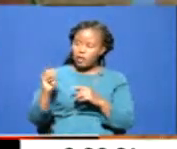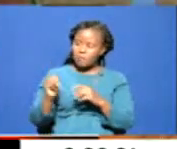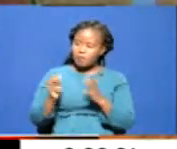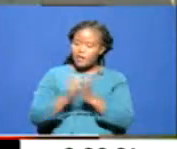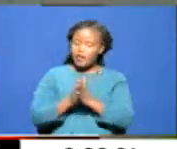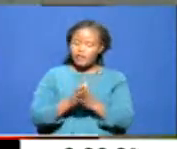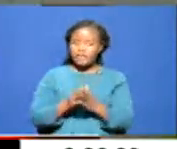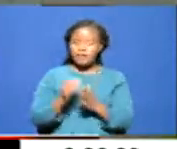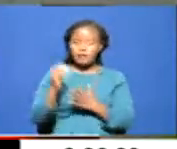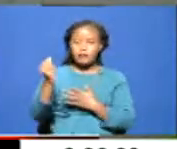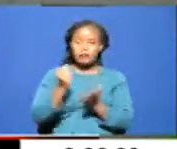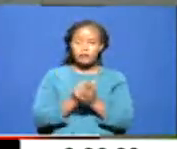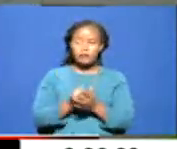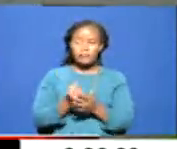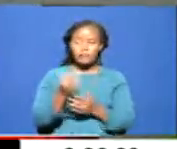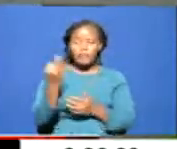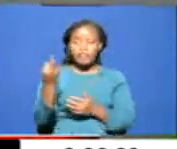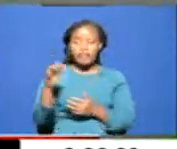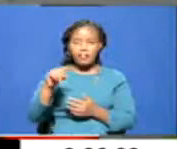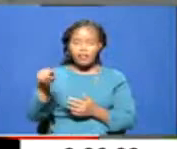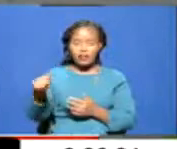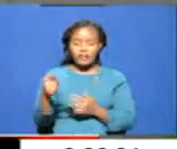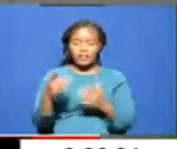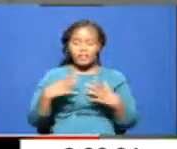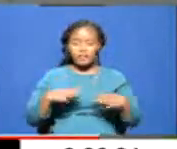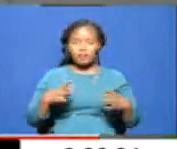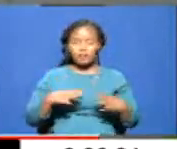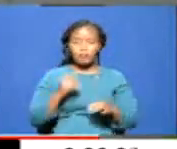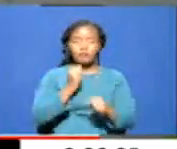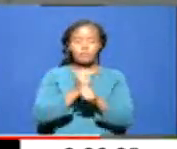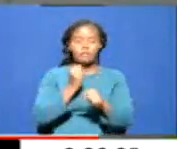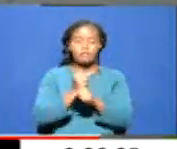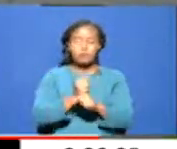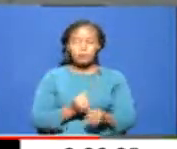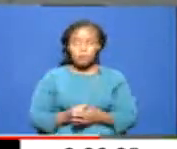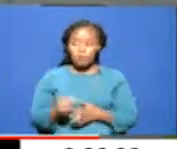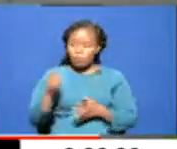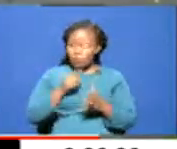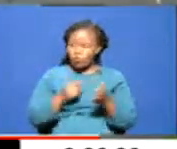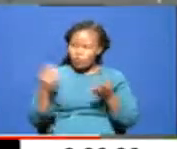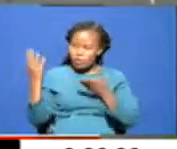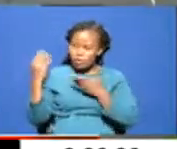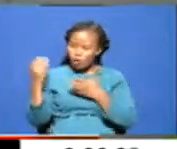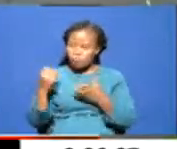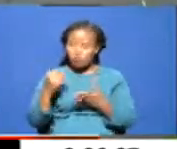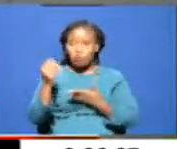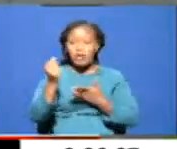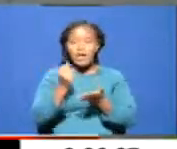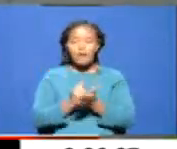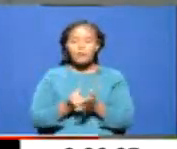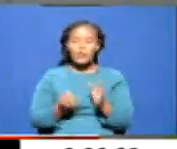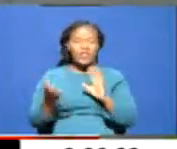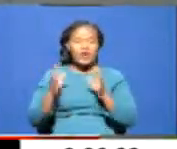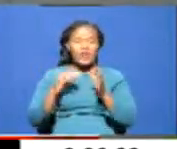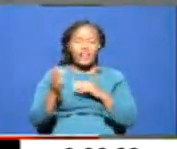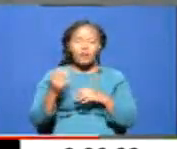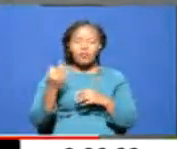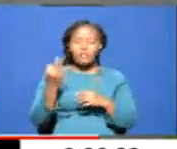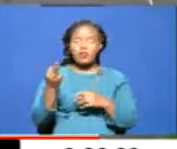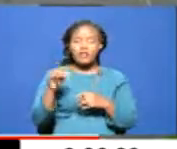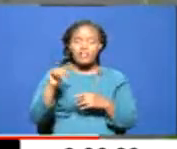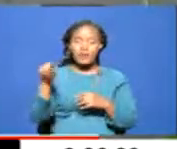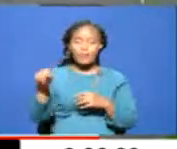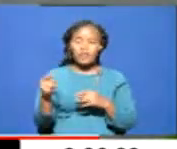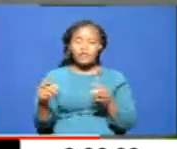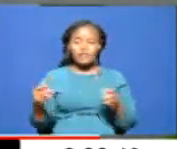to work. We are looking forward to employ quite a number of youth, about 3,000 youth in the entire Wasuniro Basin.